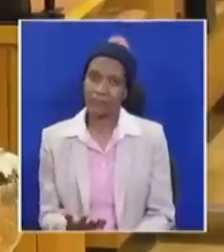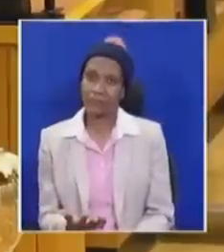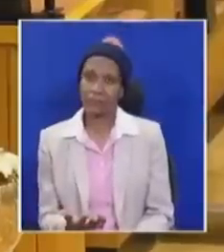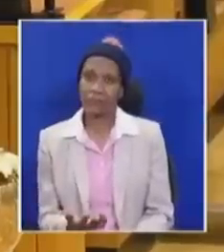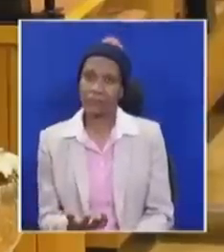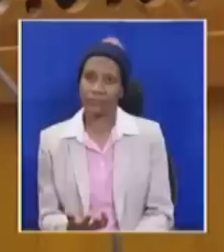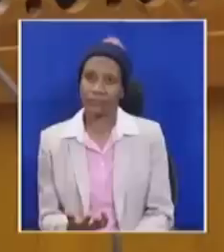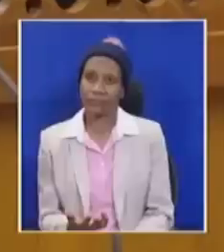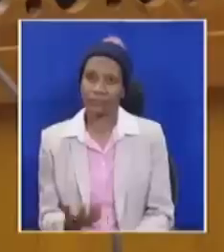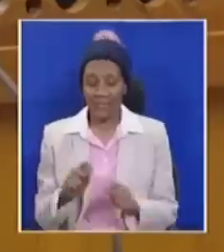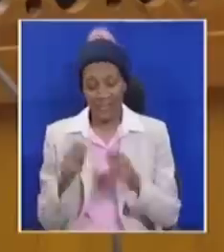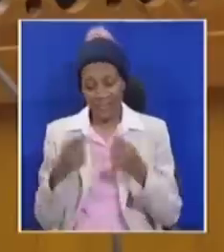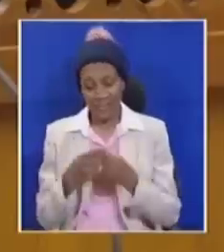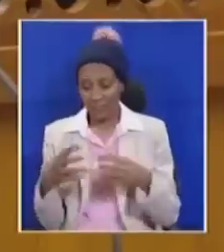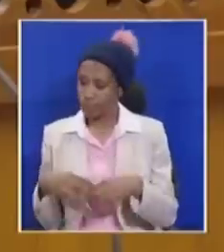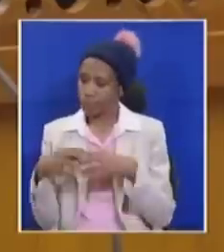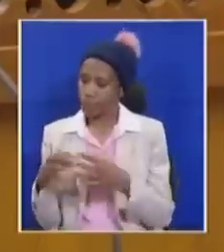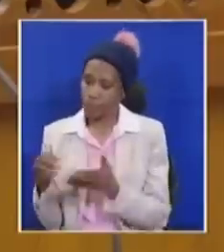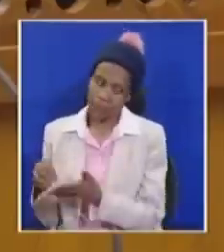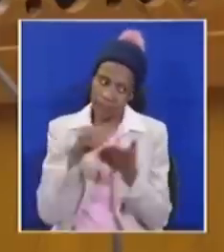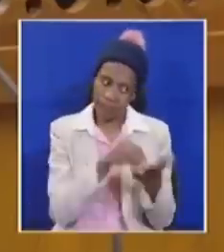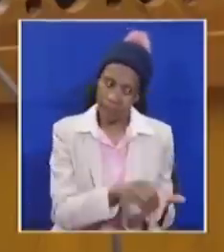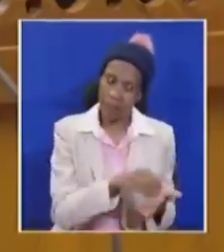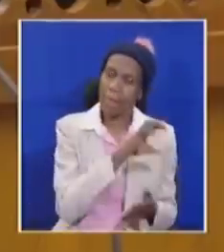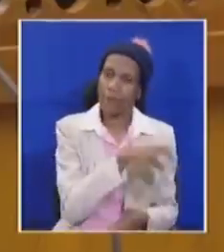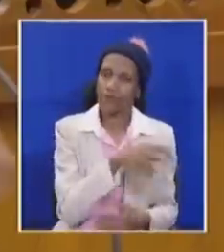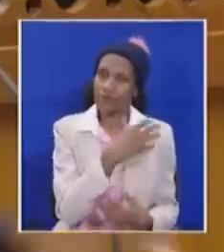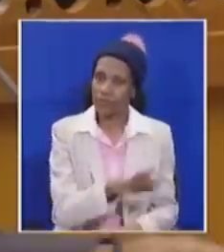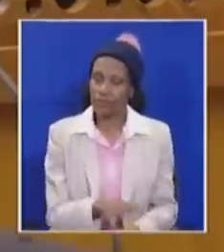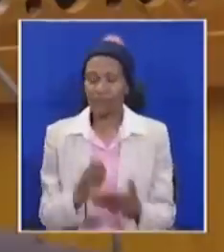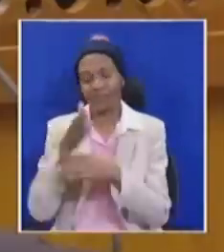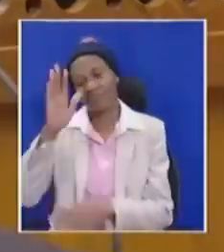a team was sent there. Point of order. Yes.